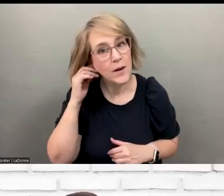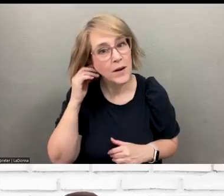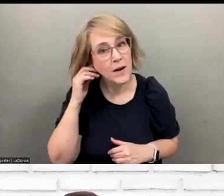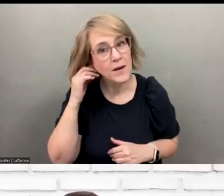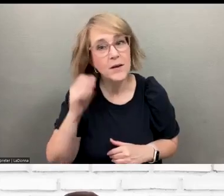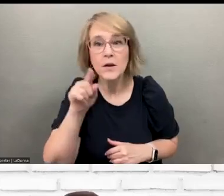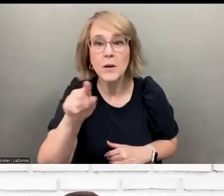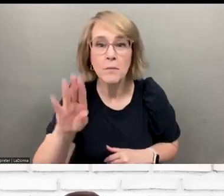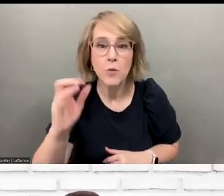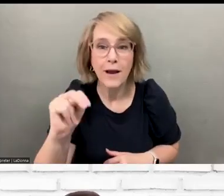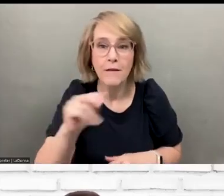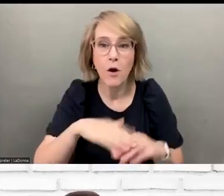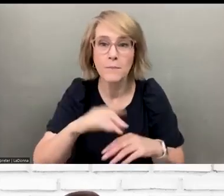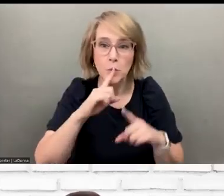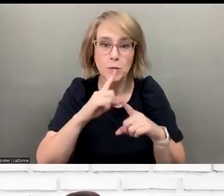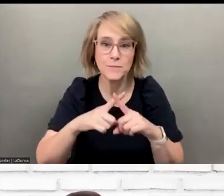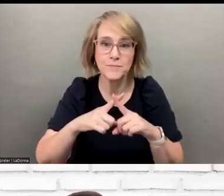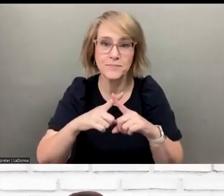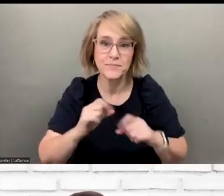You just went on mute, Brian.